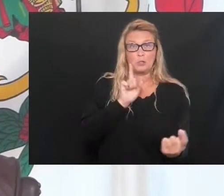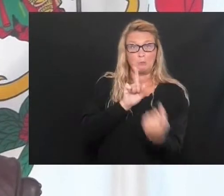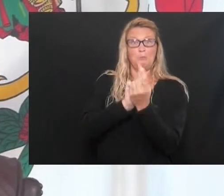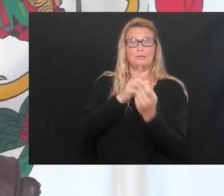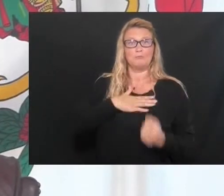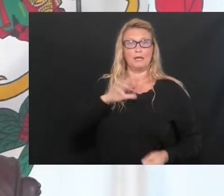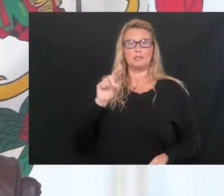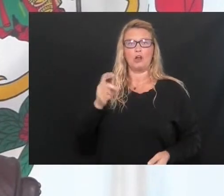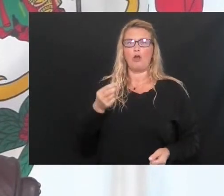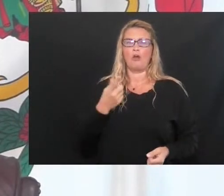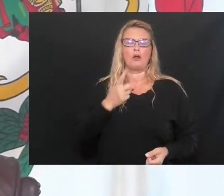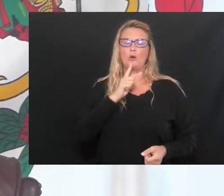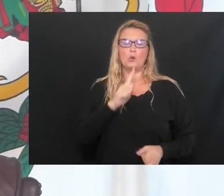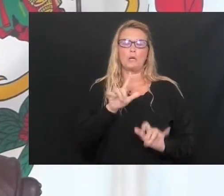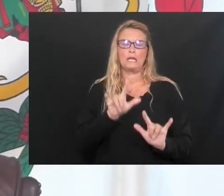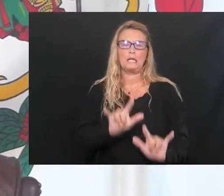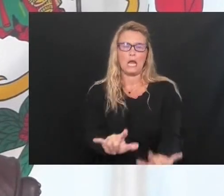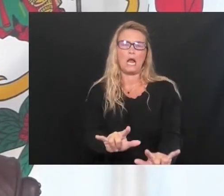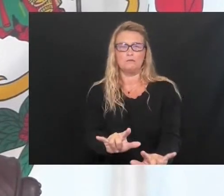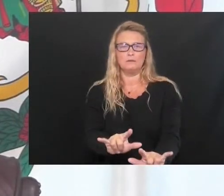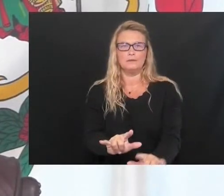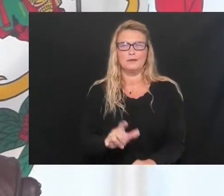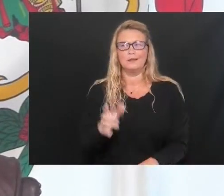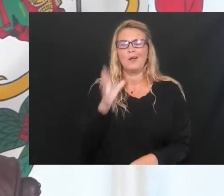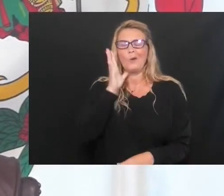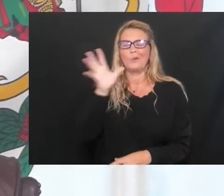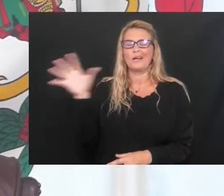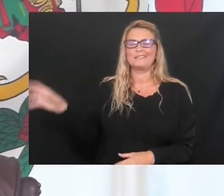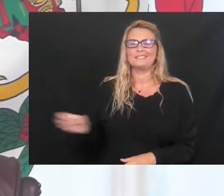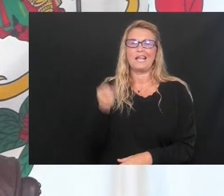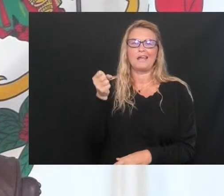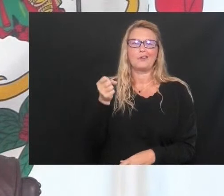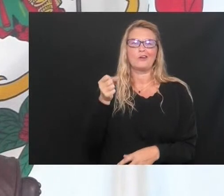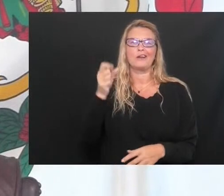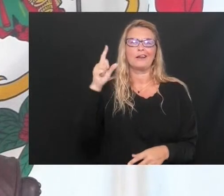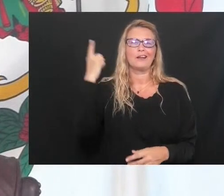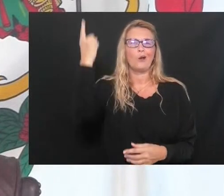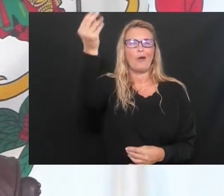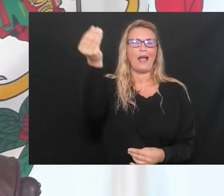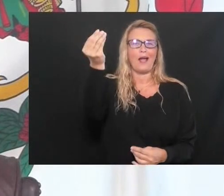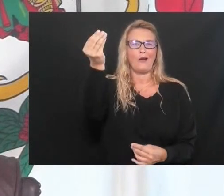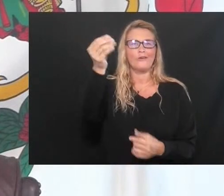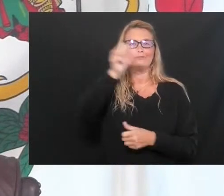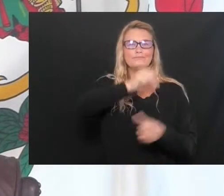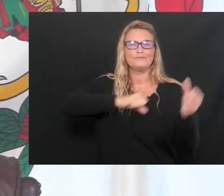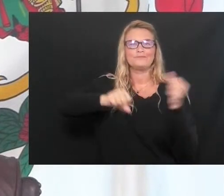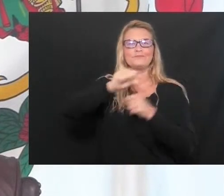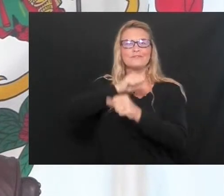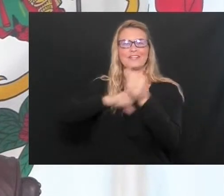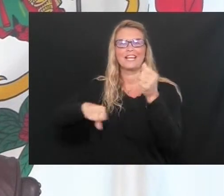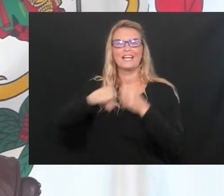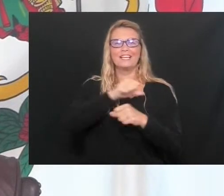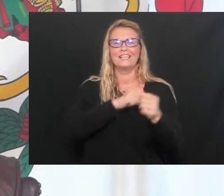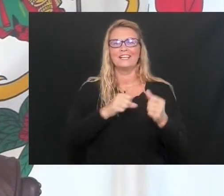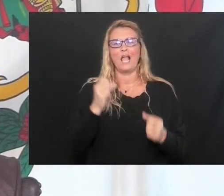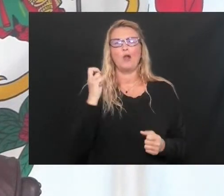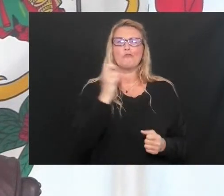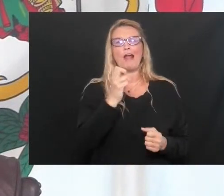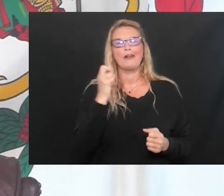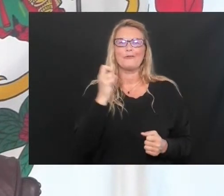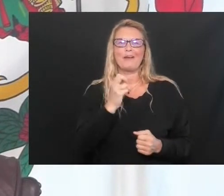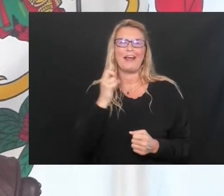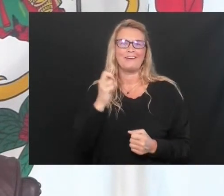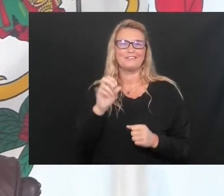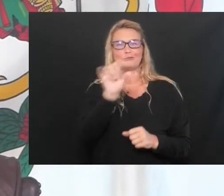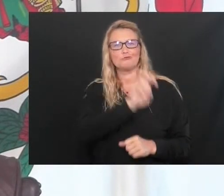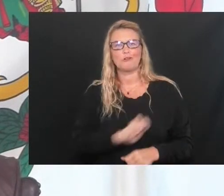Baby Dog. So she'll go with us, and at least a ride to and from will be good. But